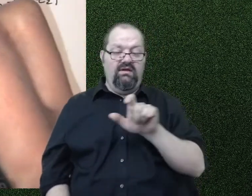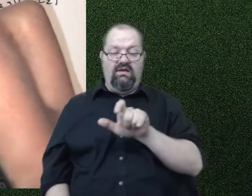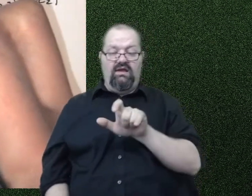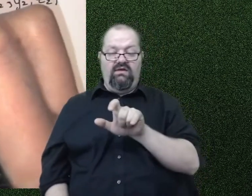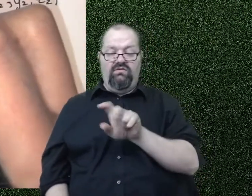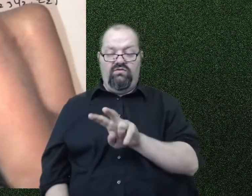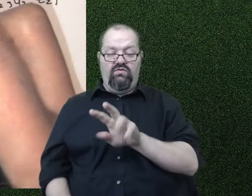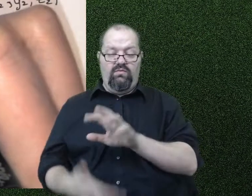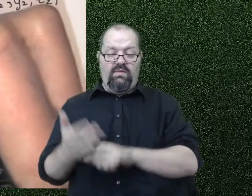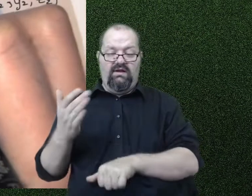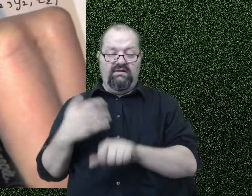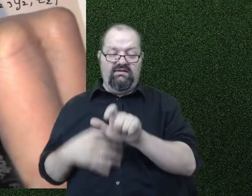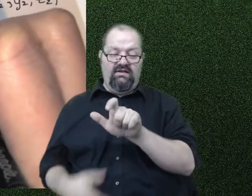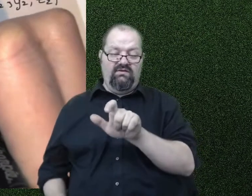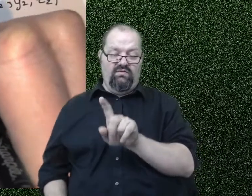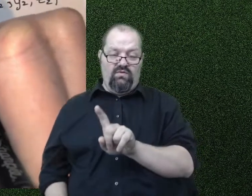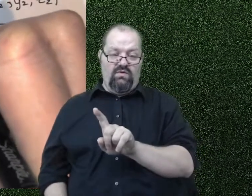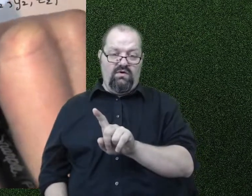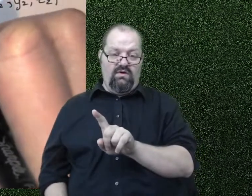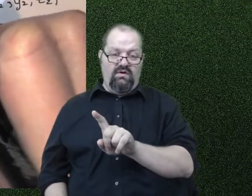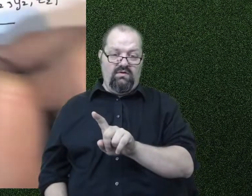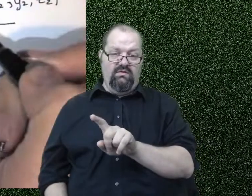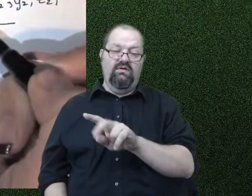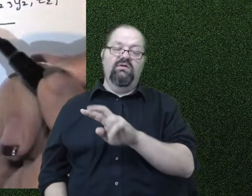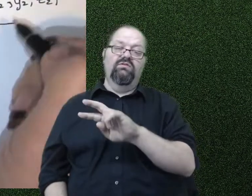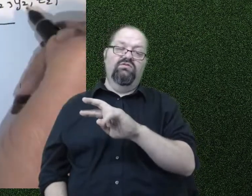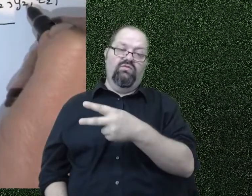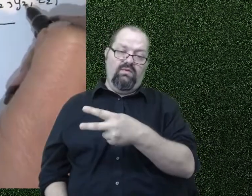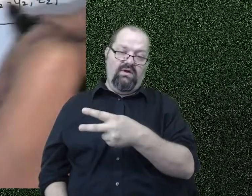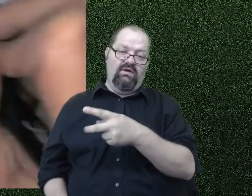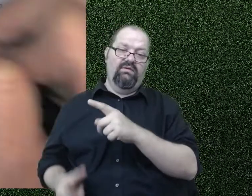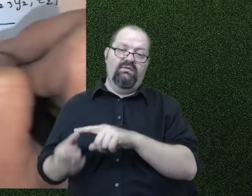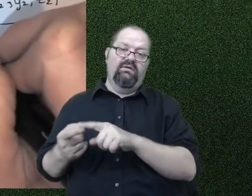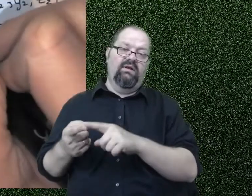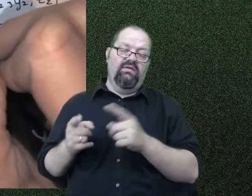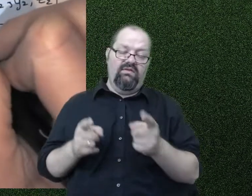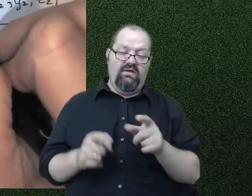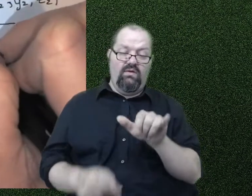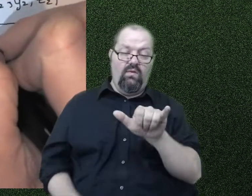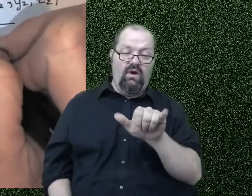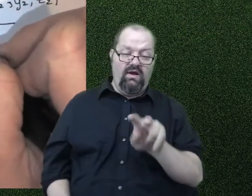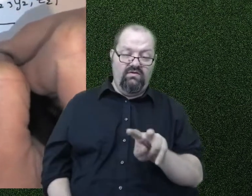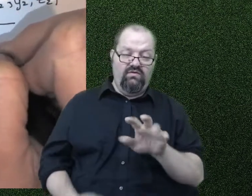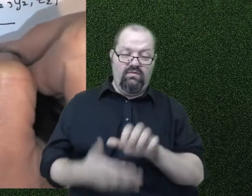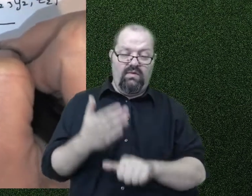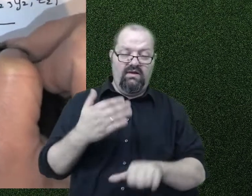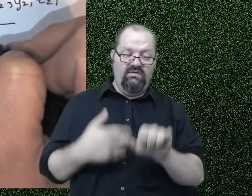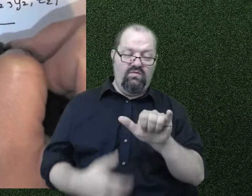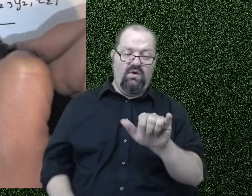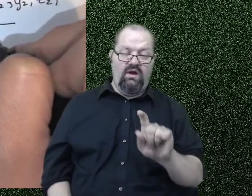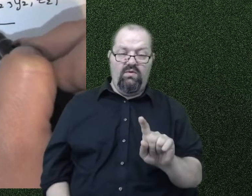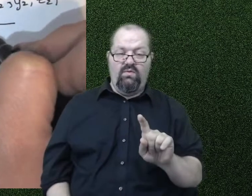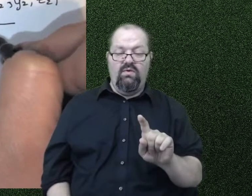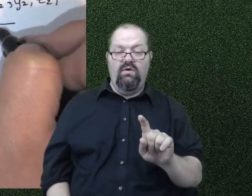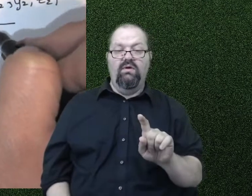x1, then I square that, and then I do y2 minus y1, and I square